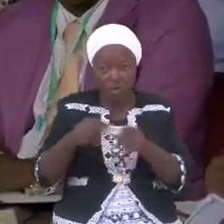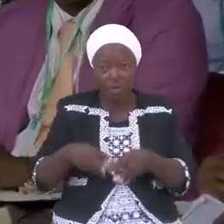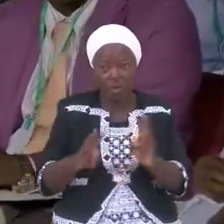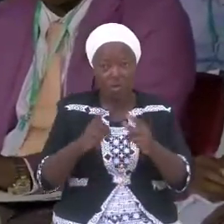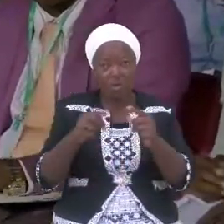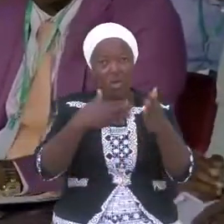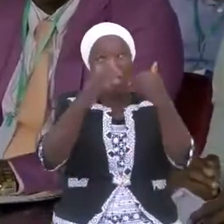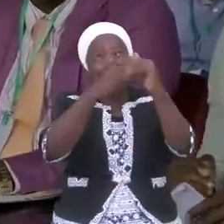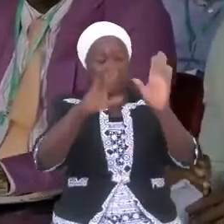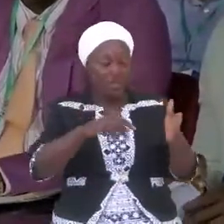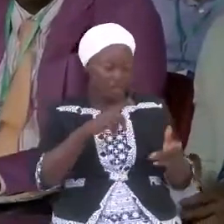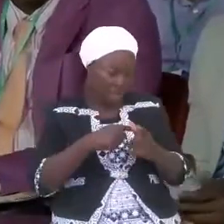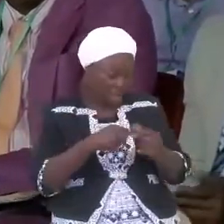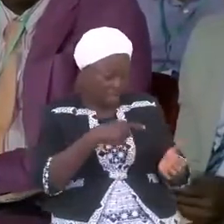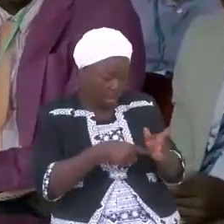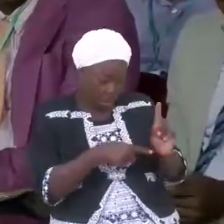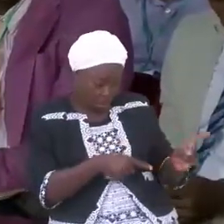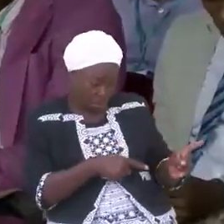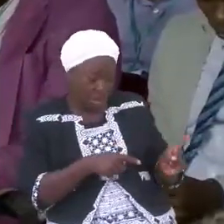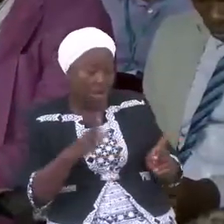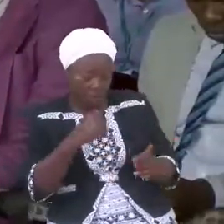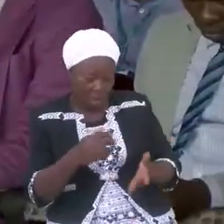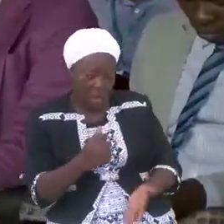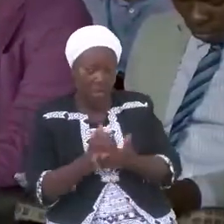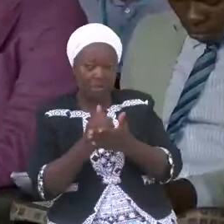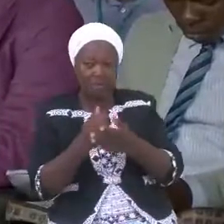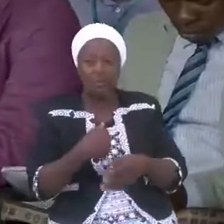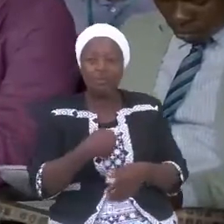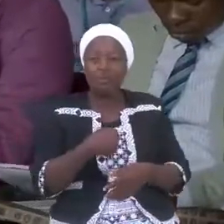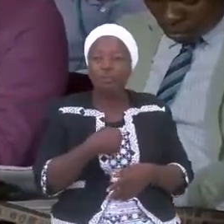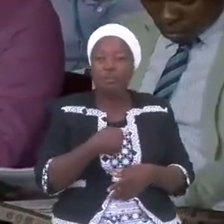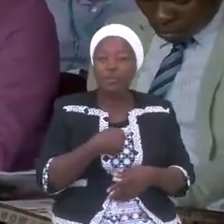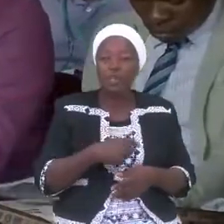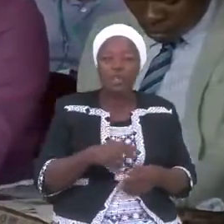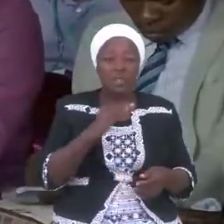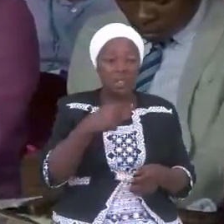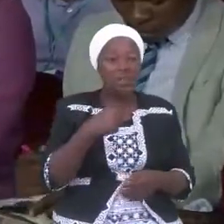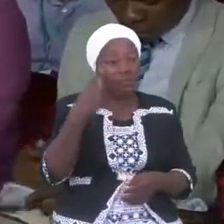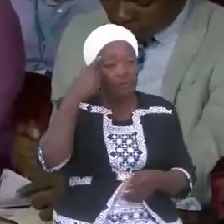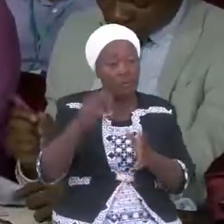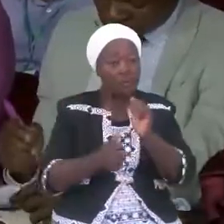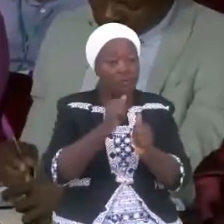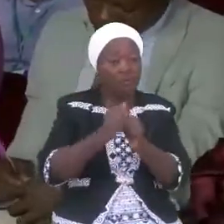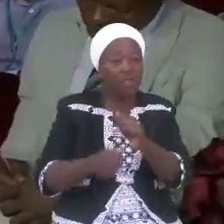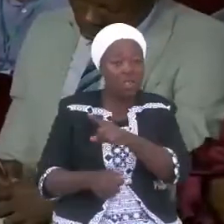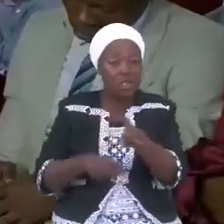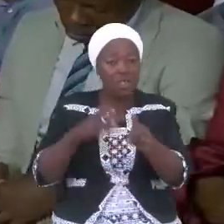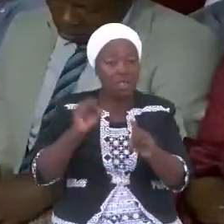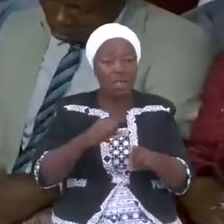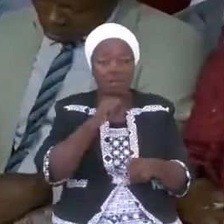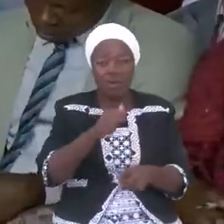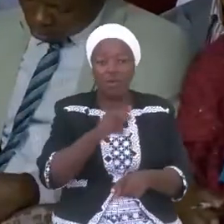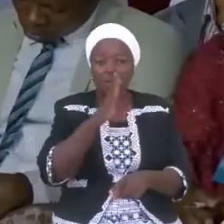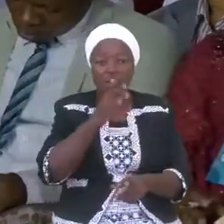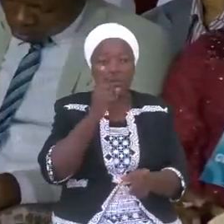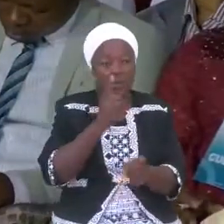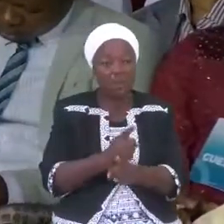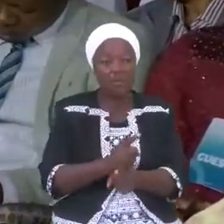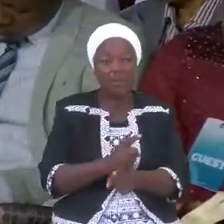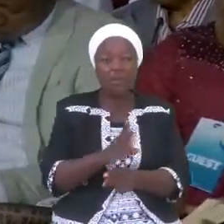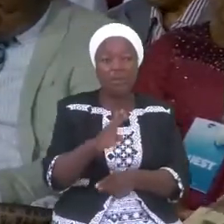this other one will. It says, from which ye could not be